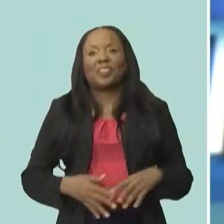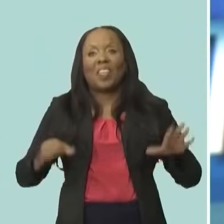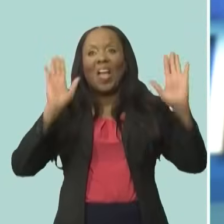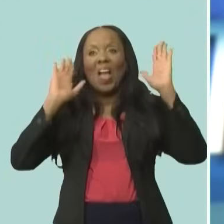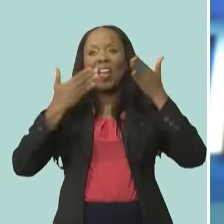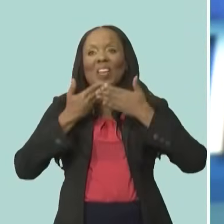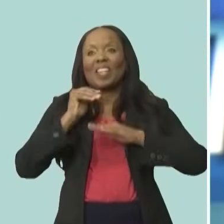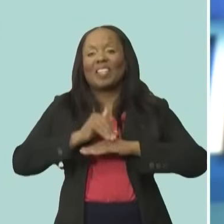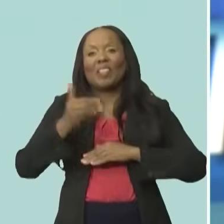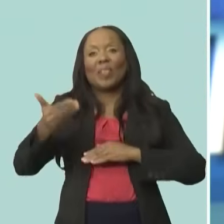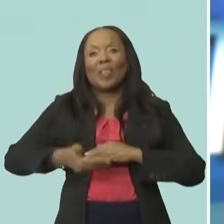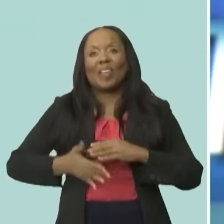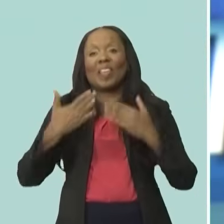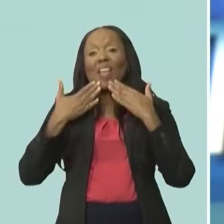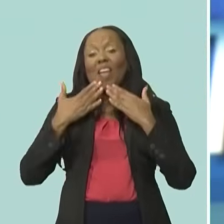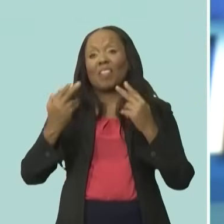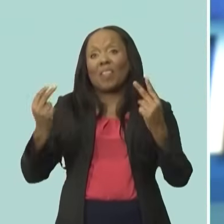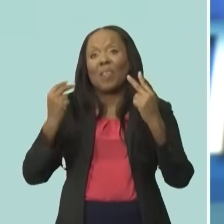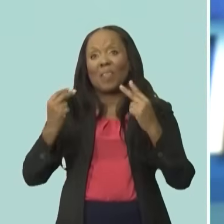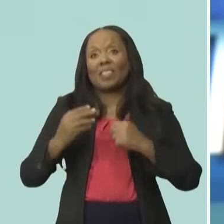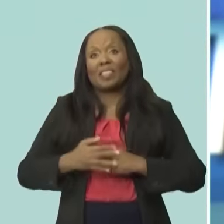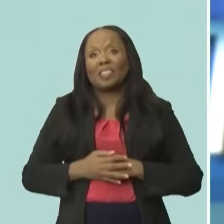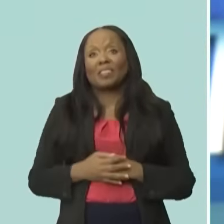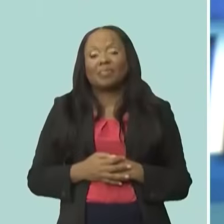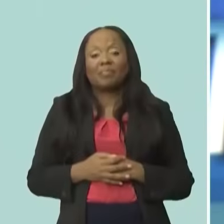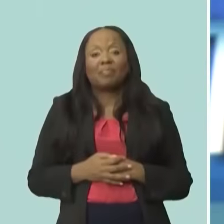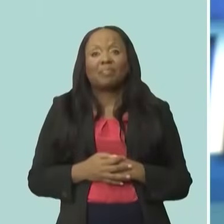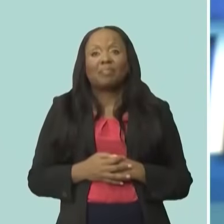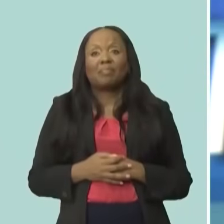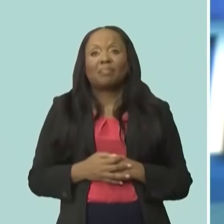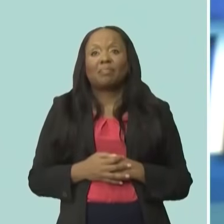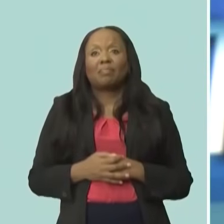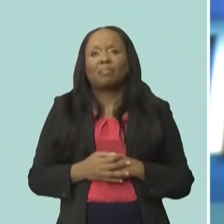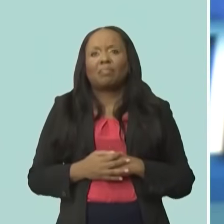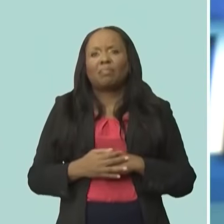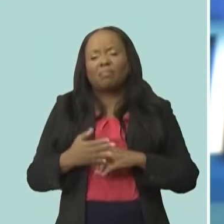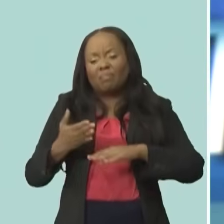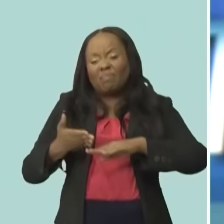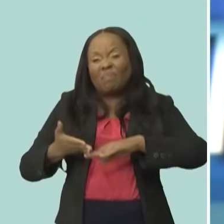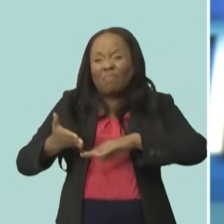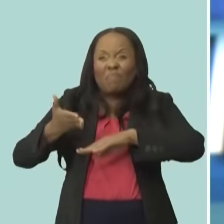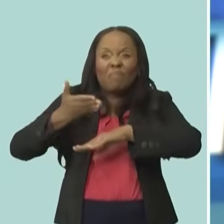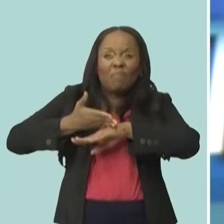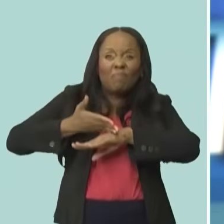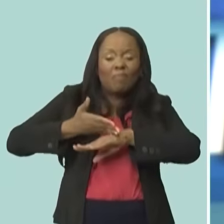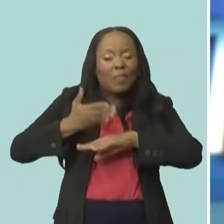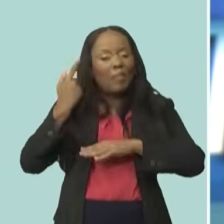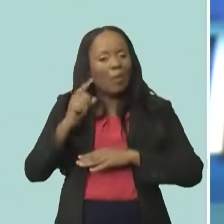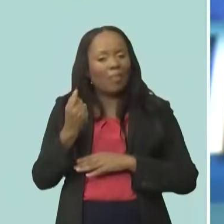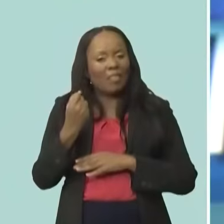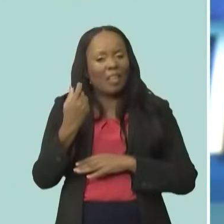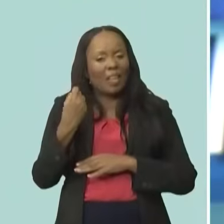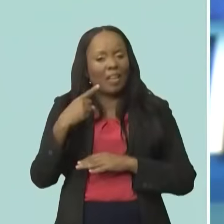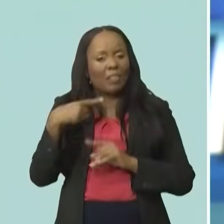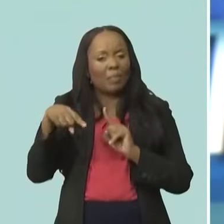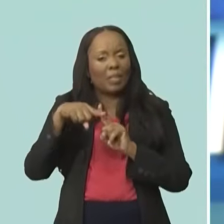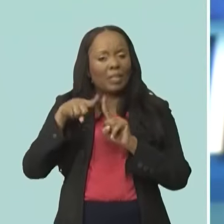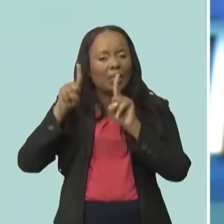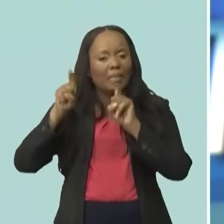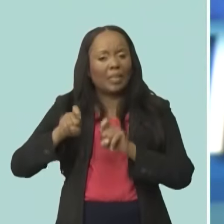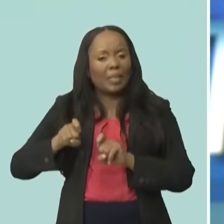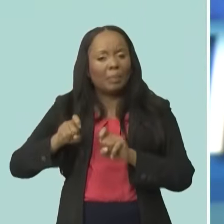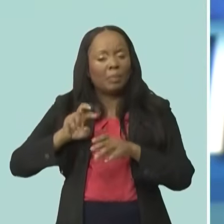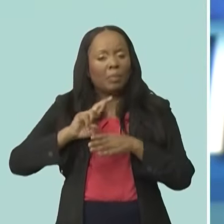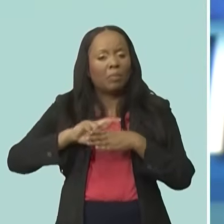Good evening and welcome. Thank you so much for joining us. A slight improvement in this year's Barbados Secondary School's entrance examination